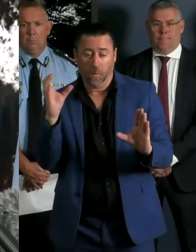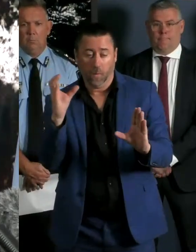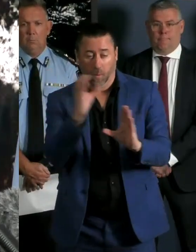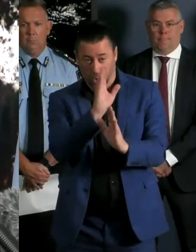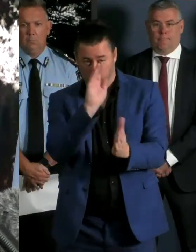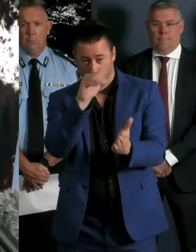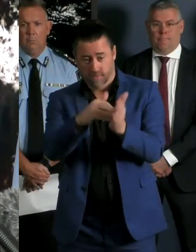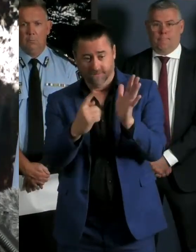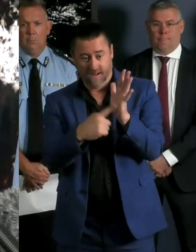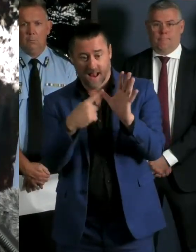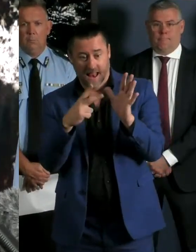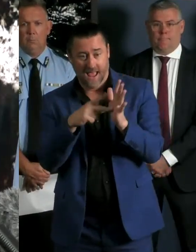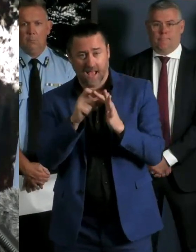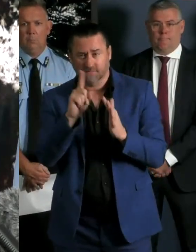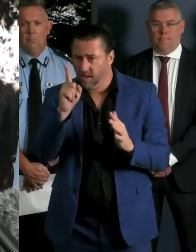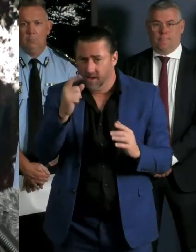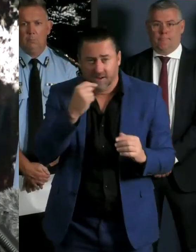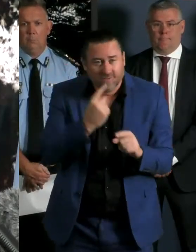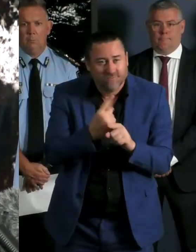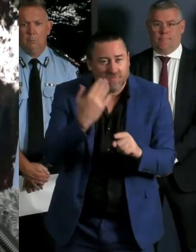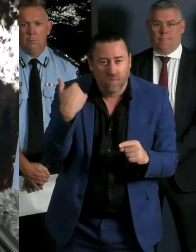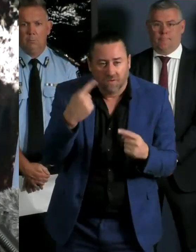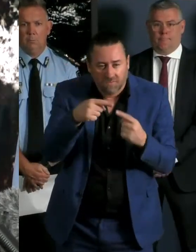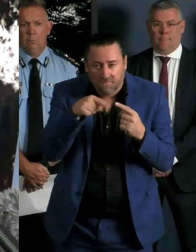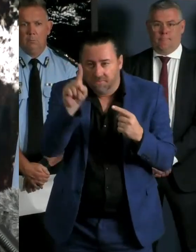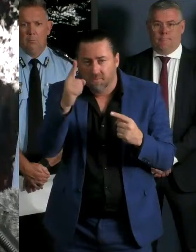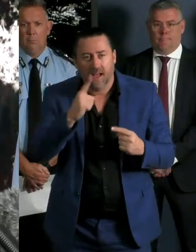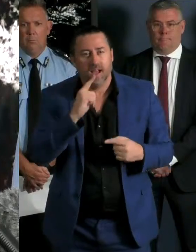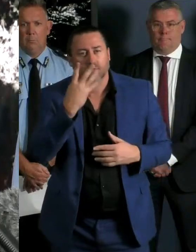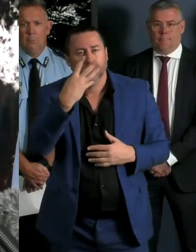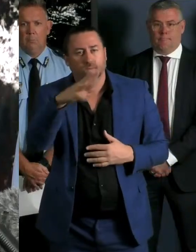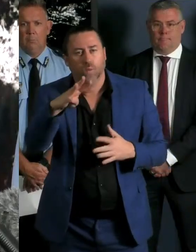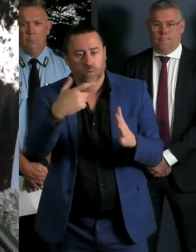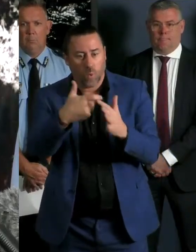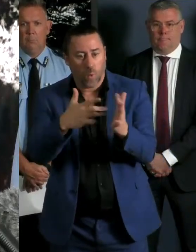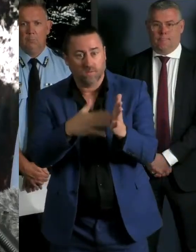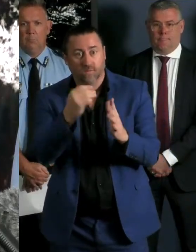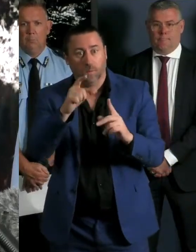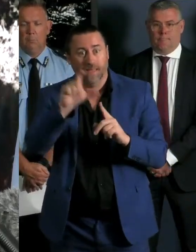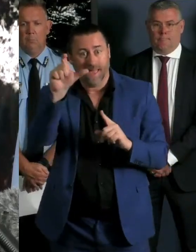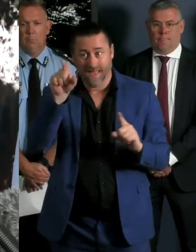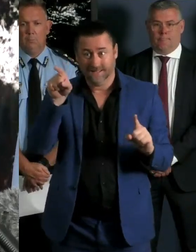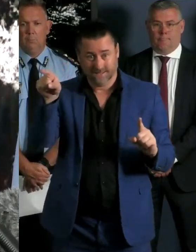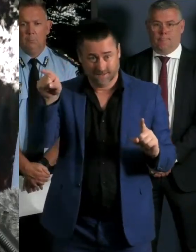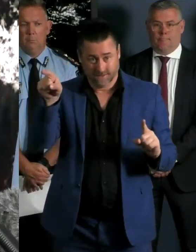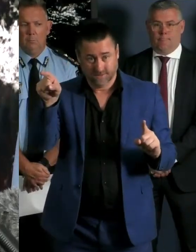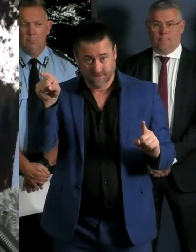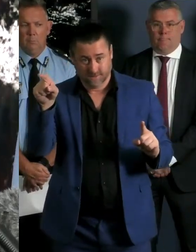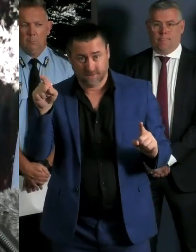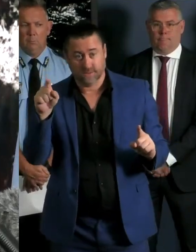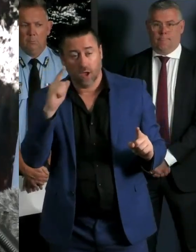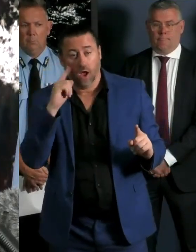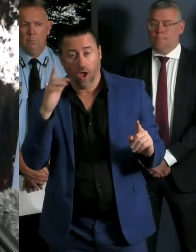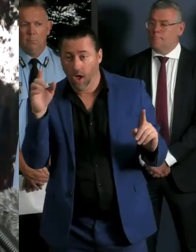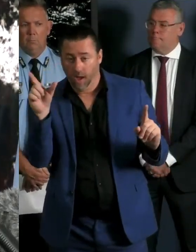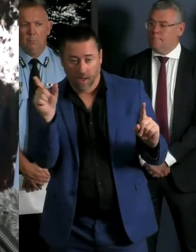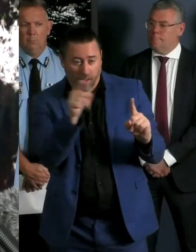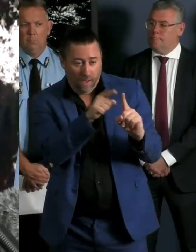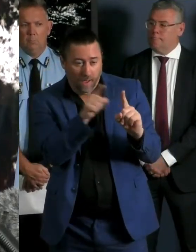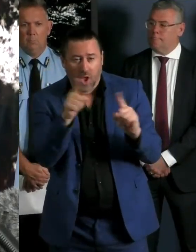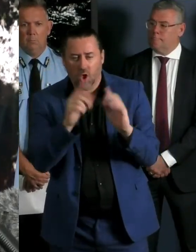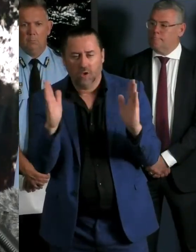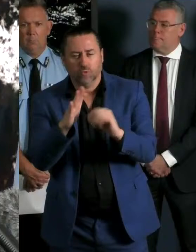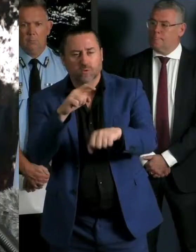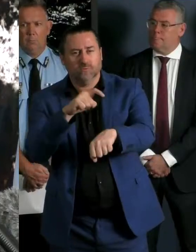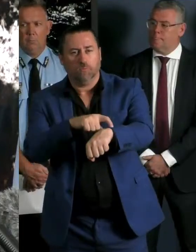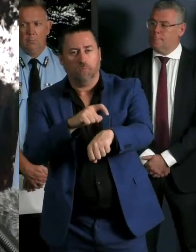very close to the coast. It's about 140 kilometres from Cairns. So it doesn't have a lot of space to intensify beyond that Category